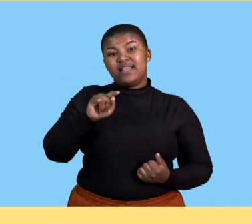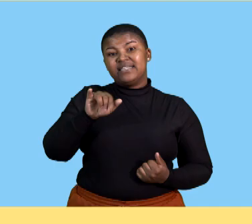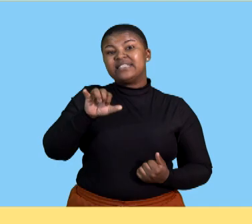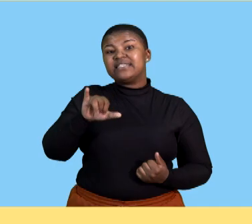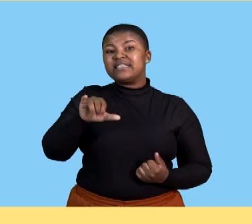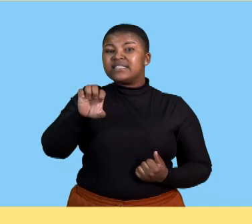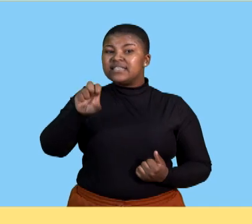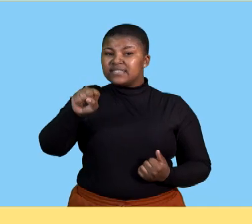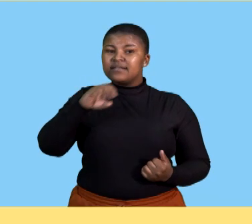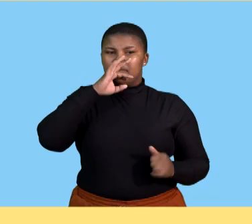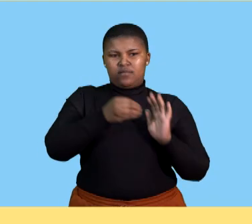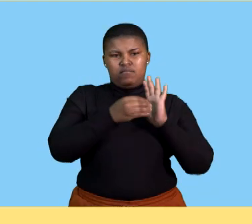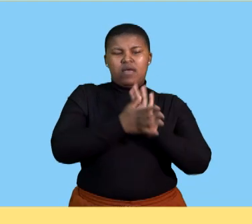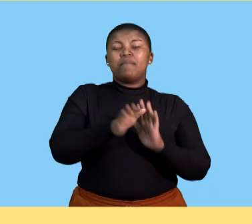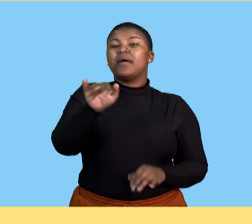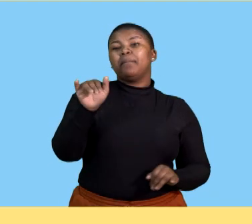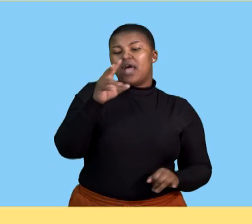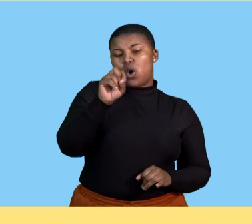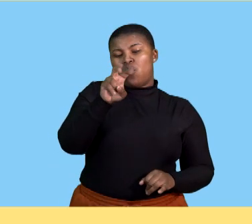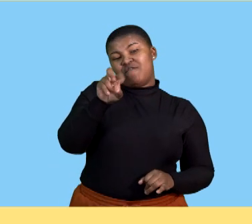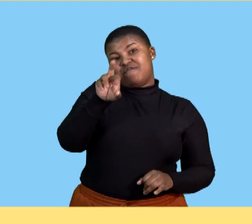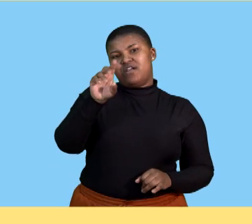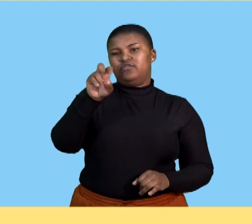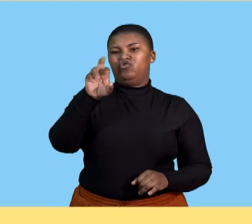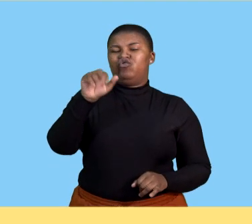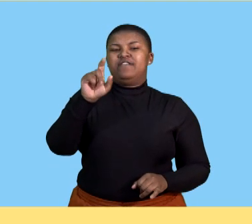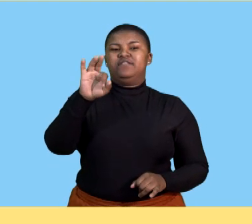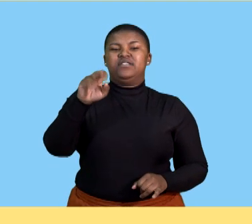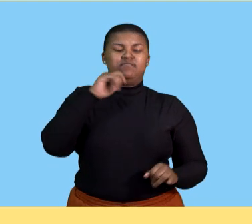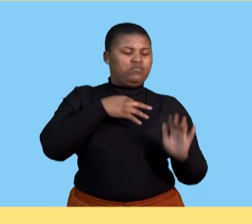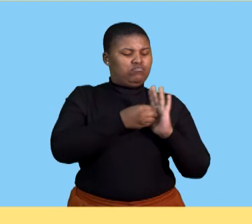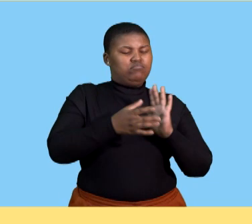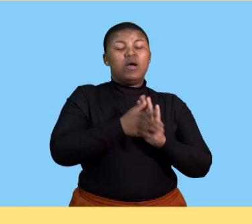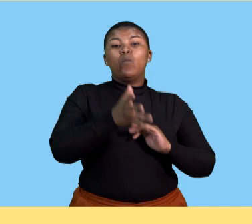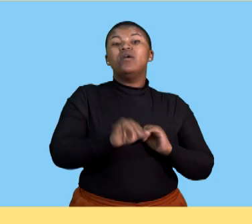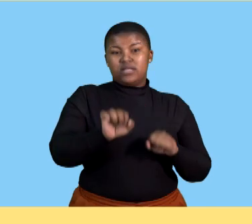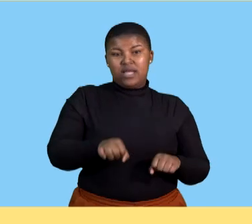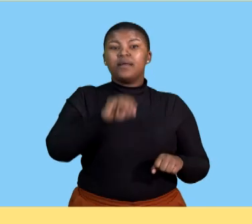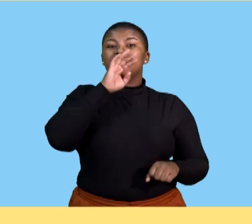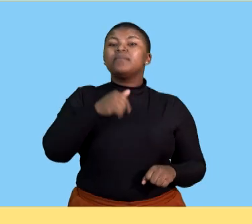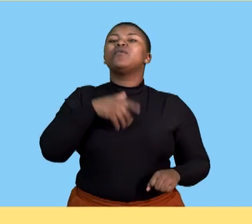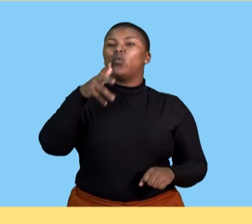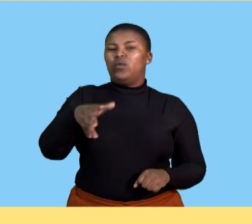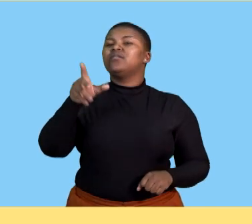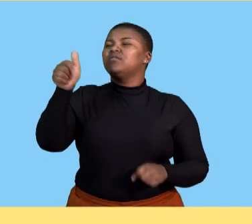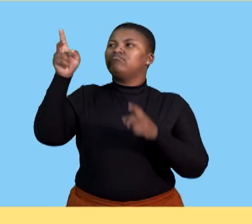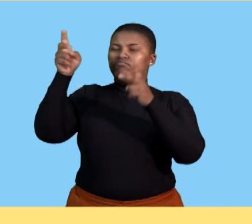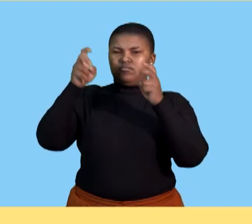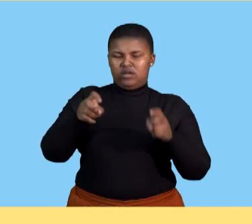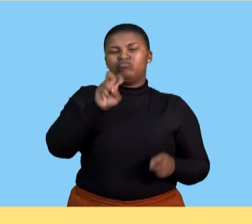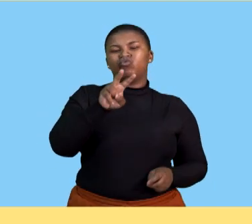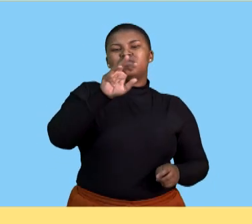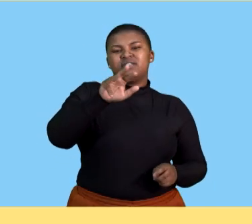I'll say bank overdraft. Bank overdraft, and I'll bring